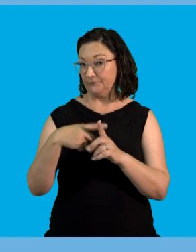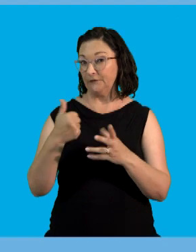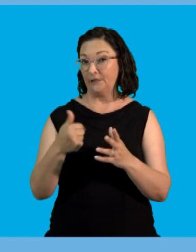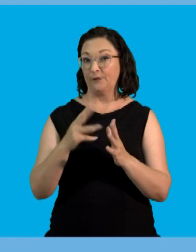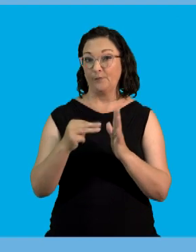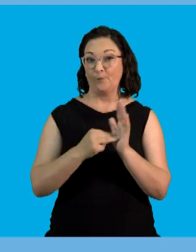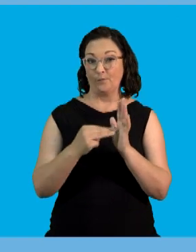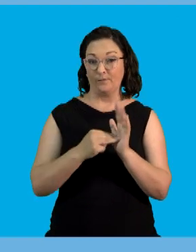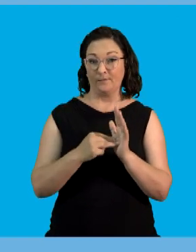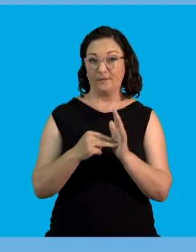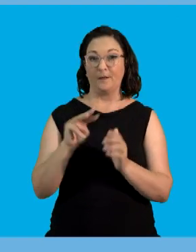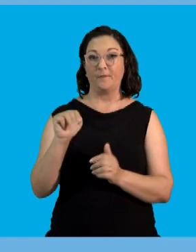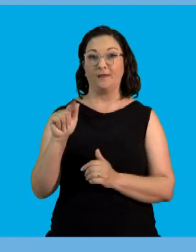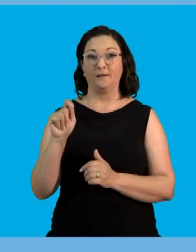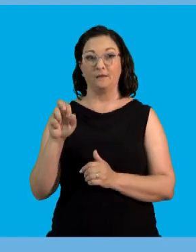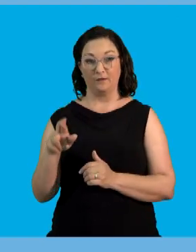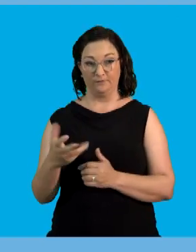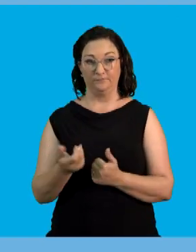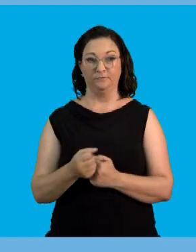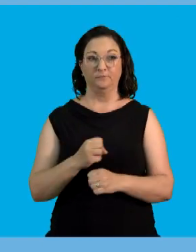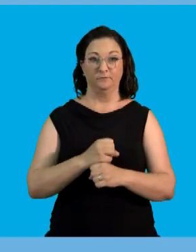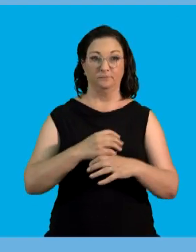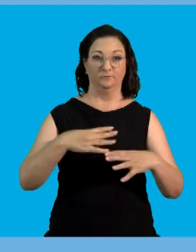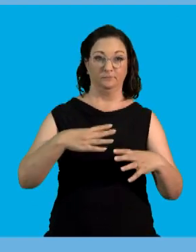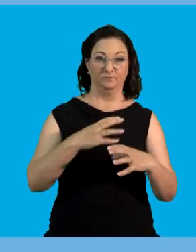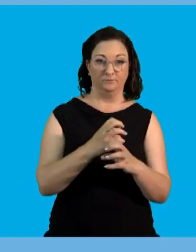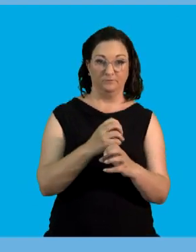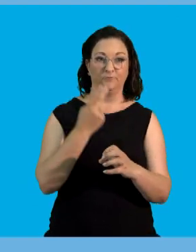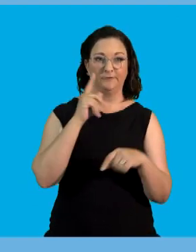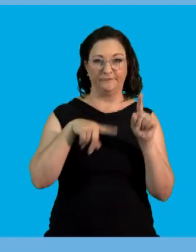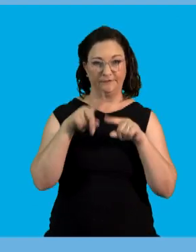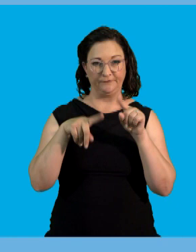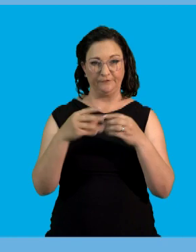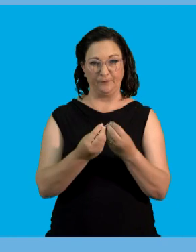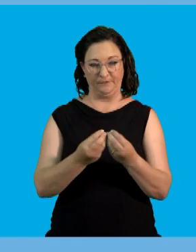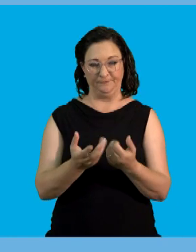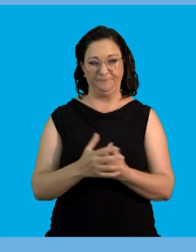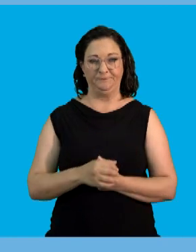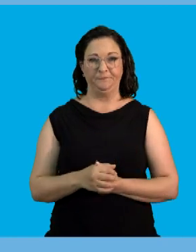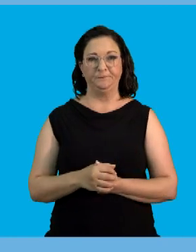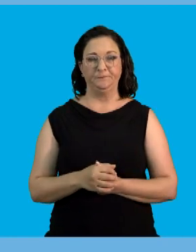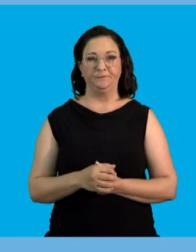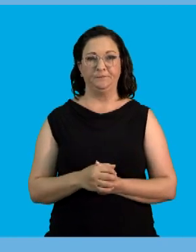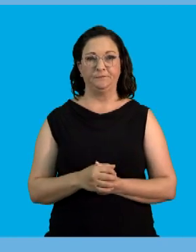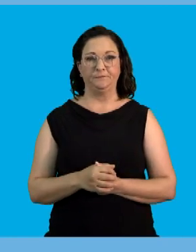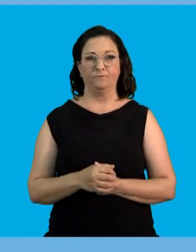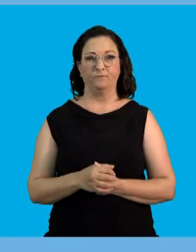matter. We also went on further to look at the expansion and contraction of different materials. And